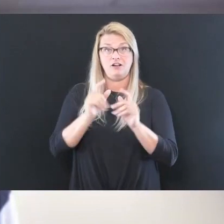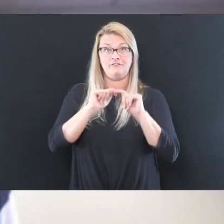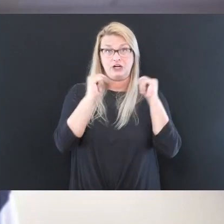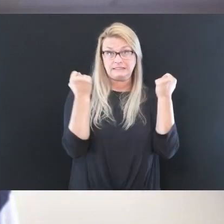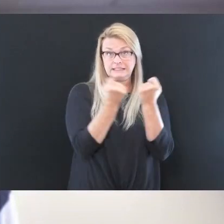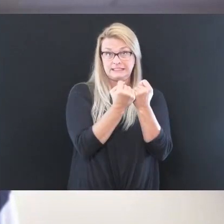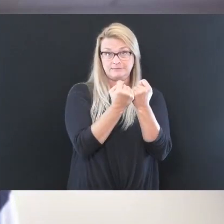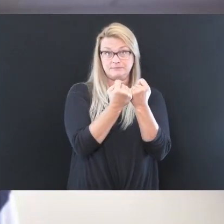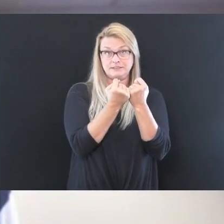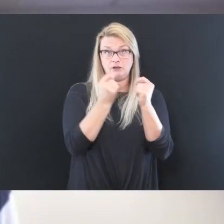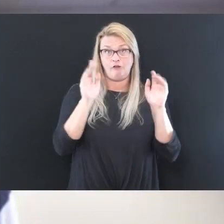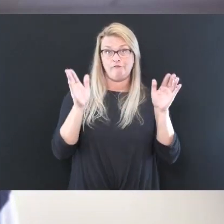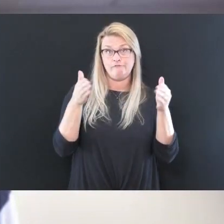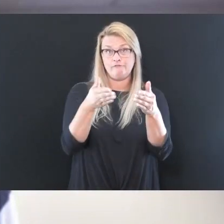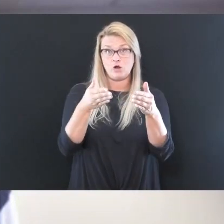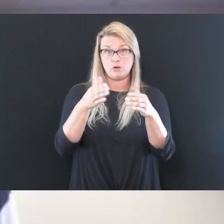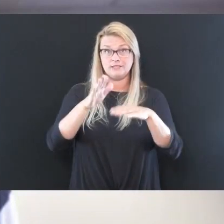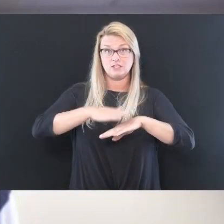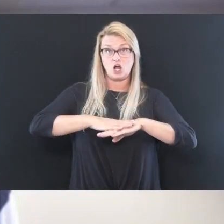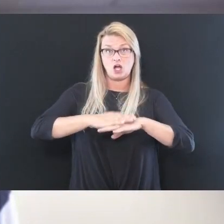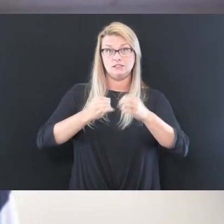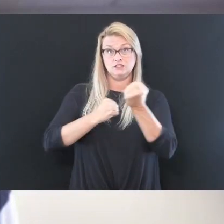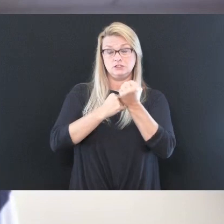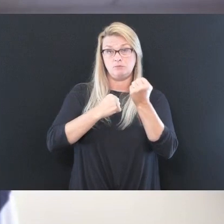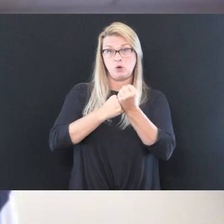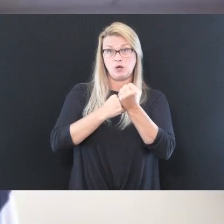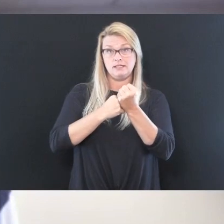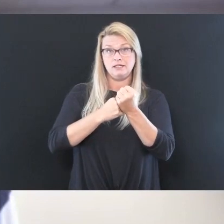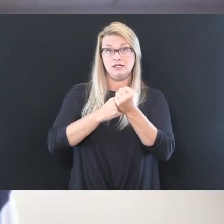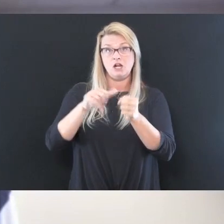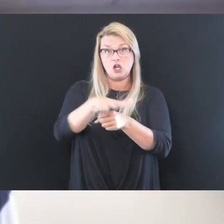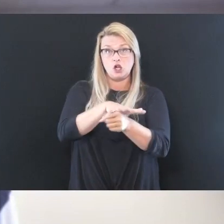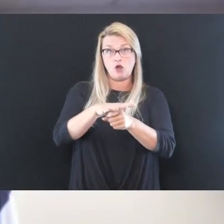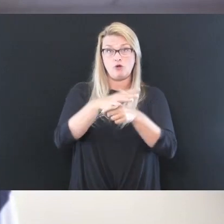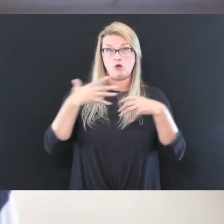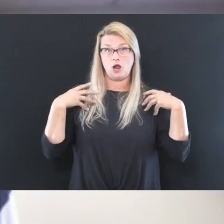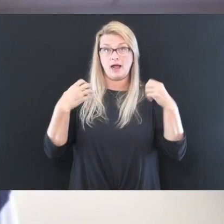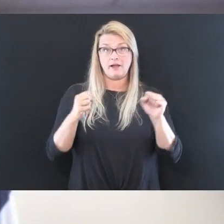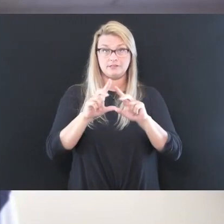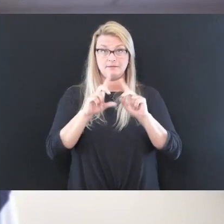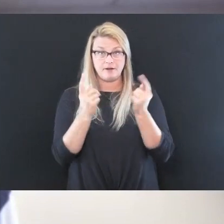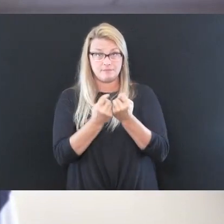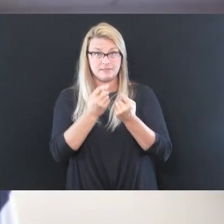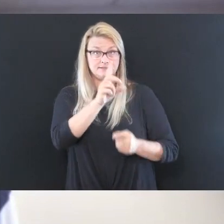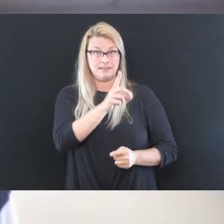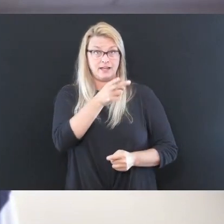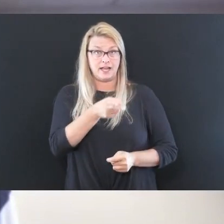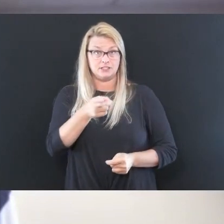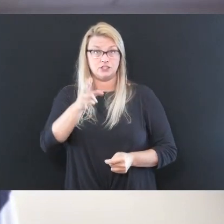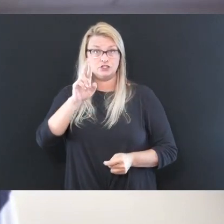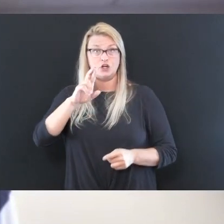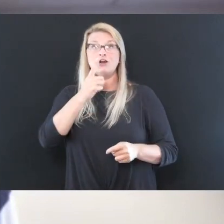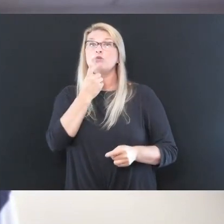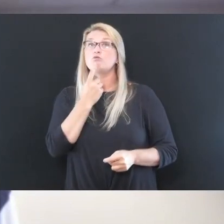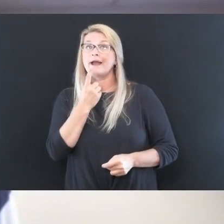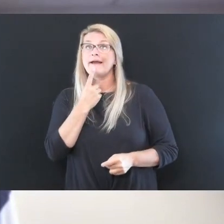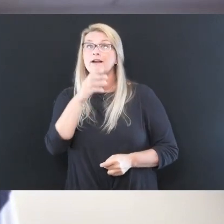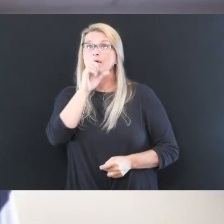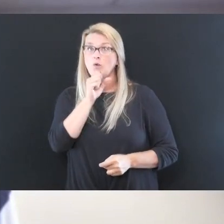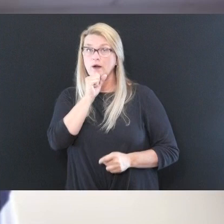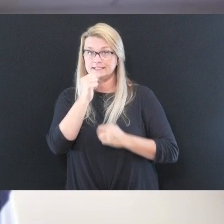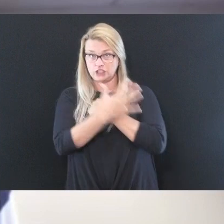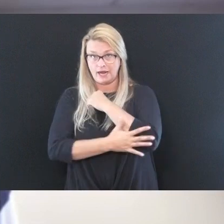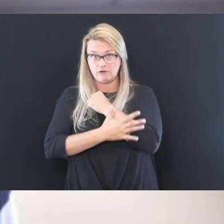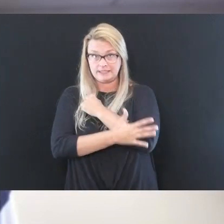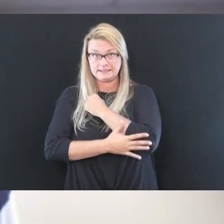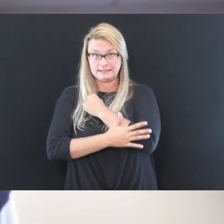focused on supporting our local health departments and DHHR in the orange and red counties. And we'll